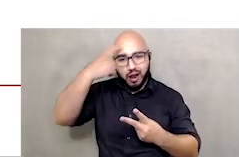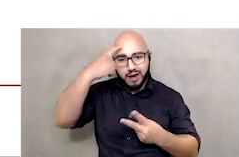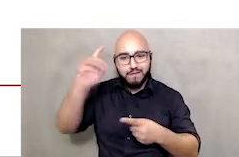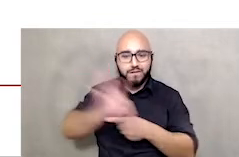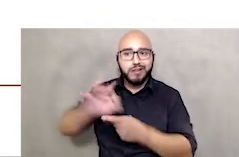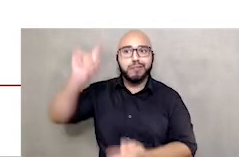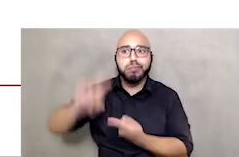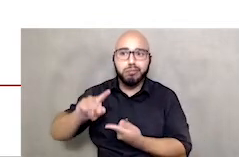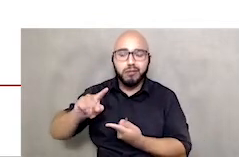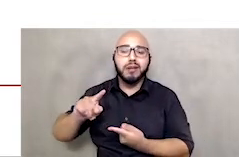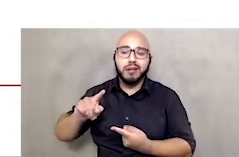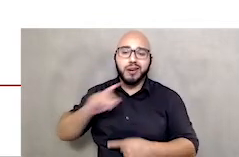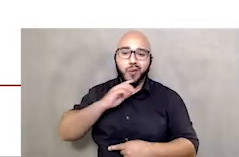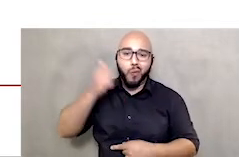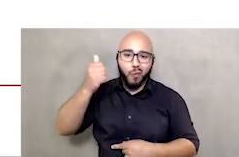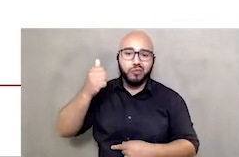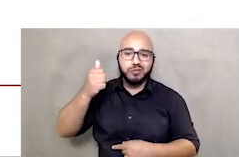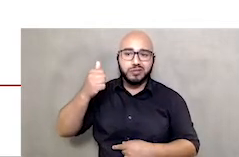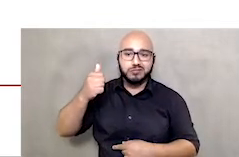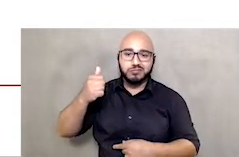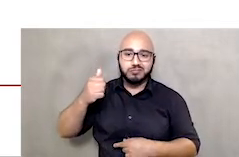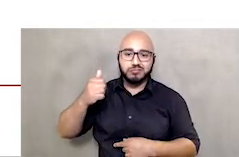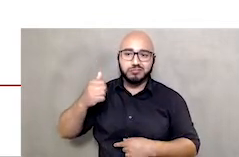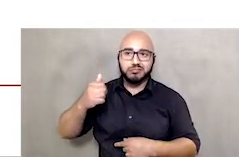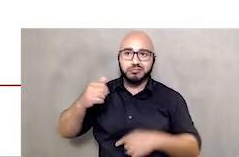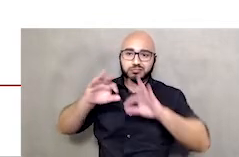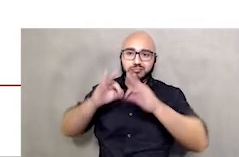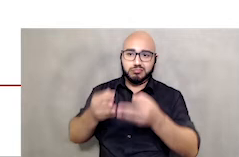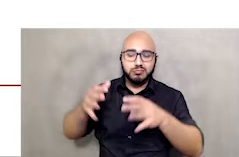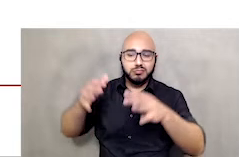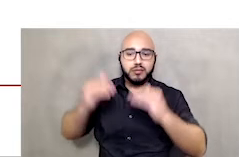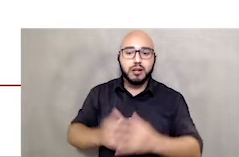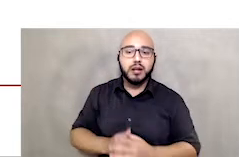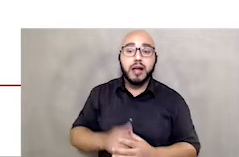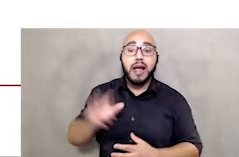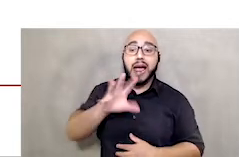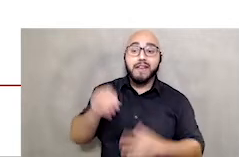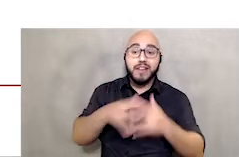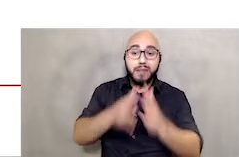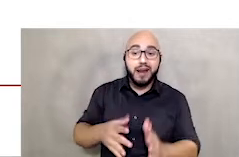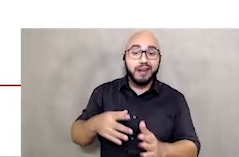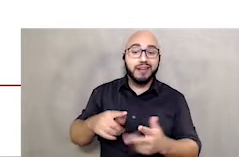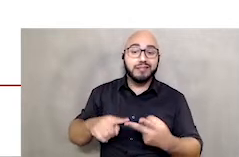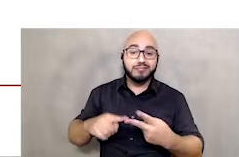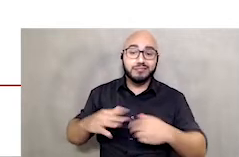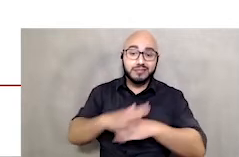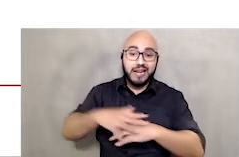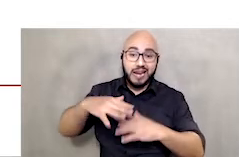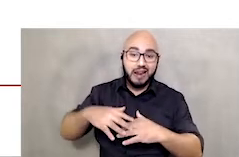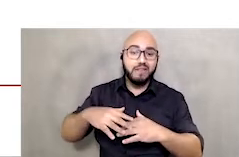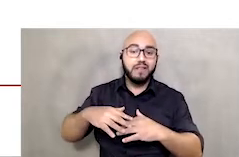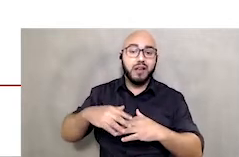And African Americans, Native Hawaiians, and Latino Americans have been impacted greatly